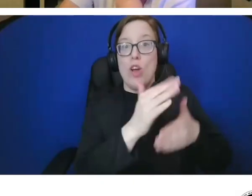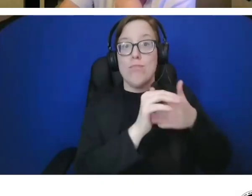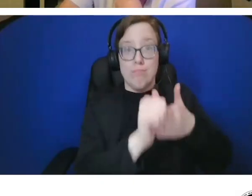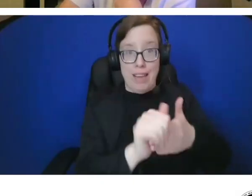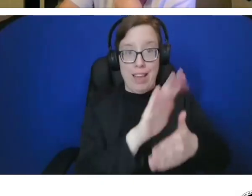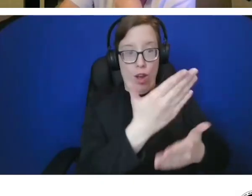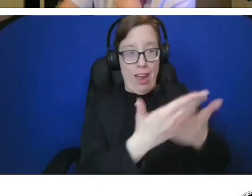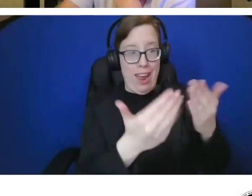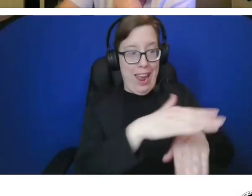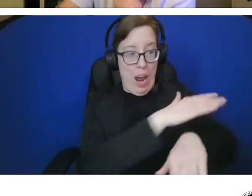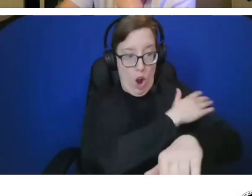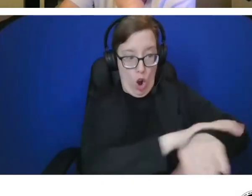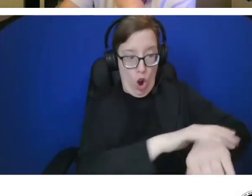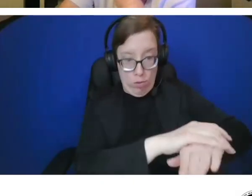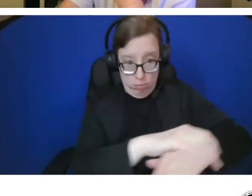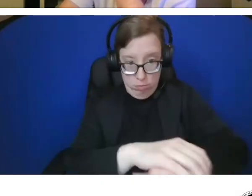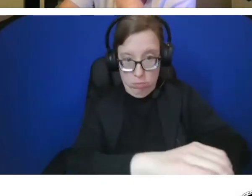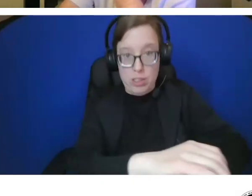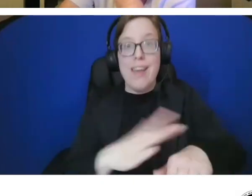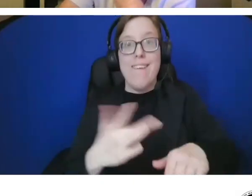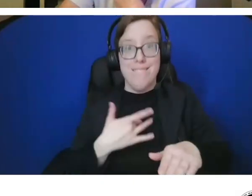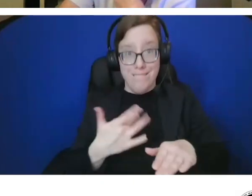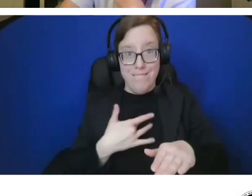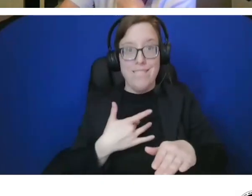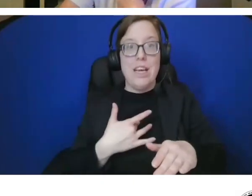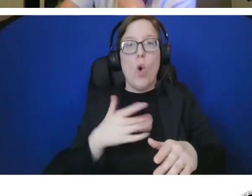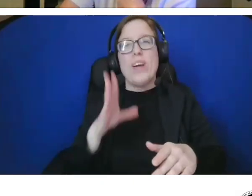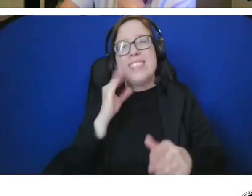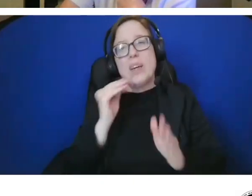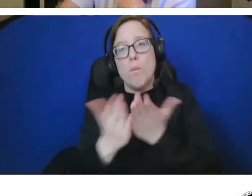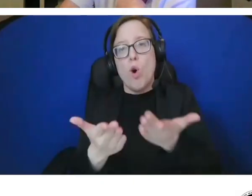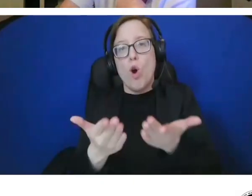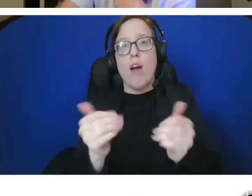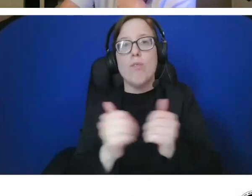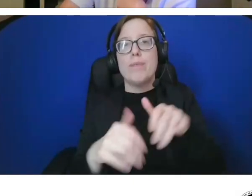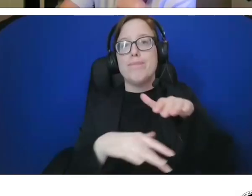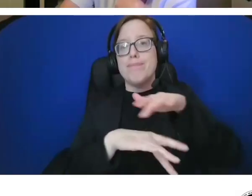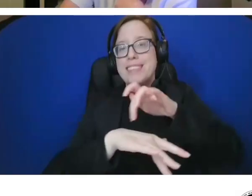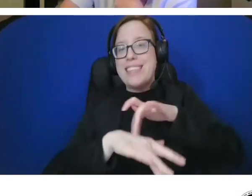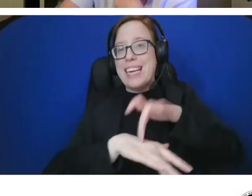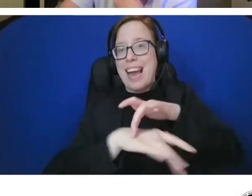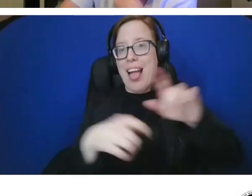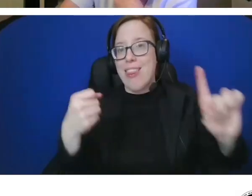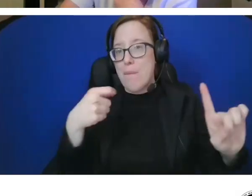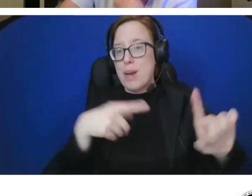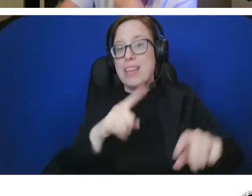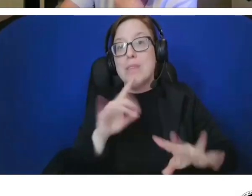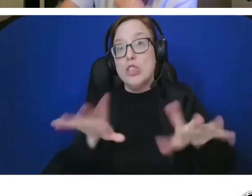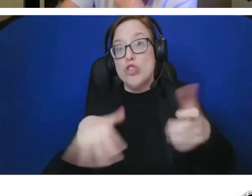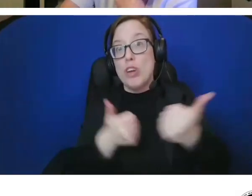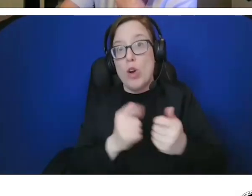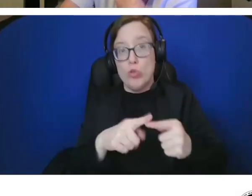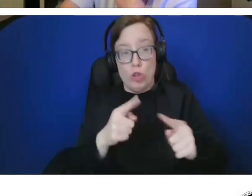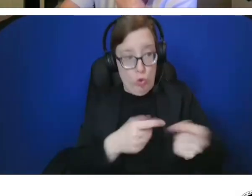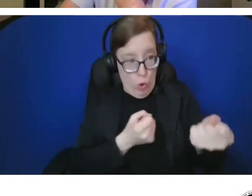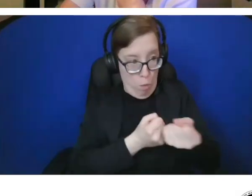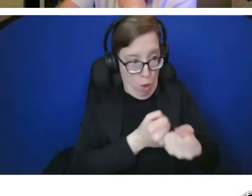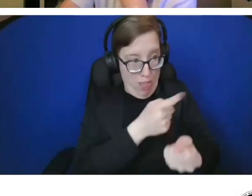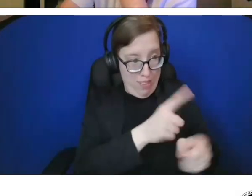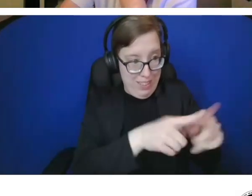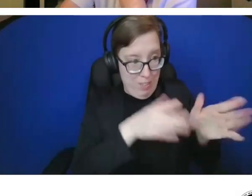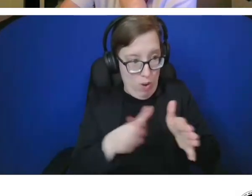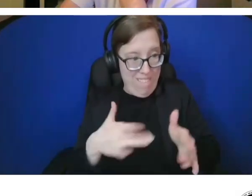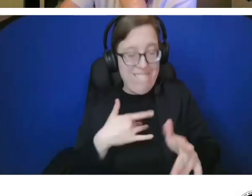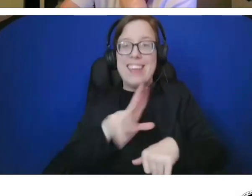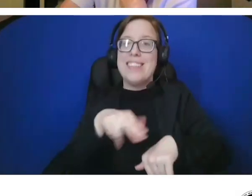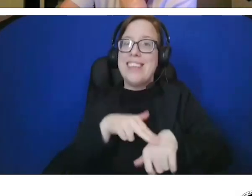their arms and hands so they can feel and follow the story or experience book through tactile input. it can be challenging, especially when trying to support